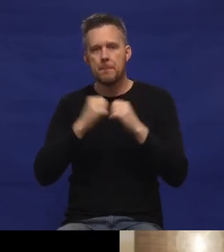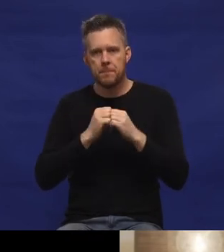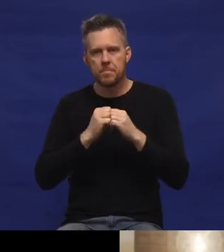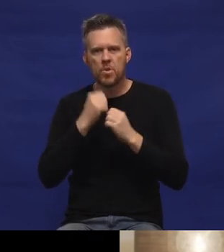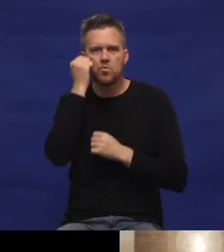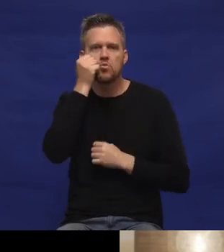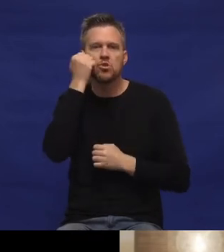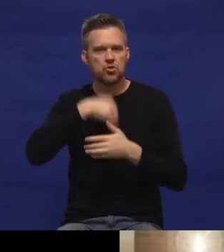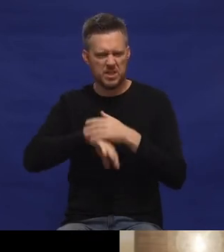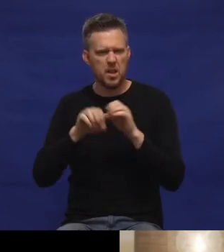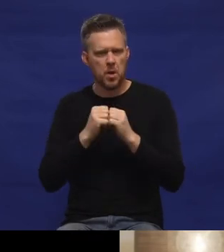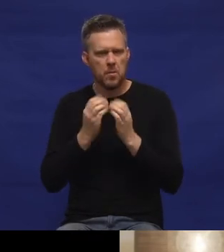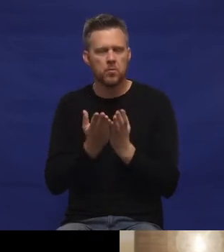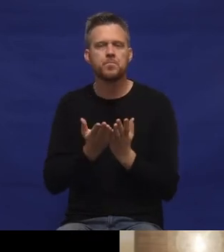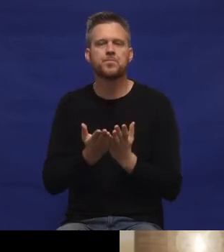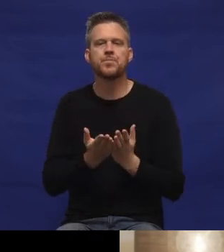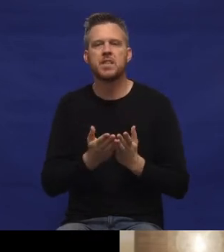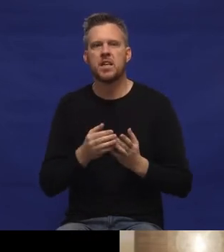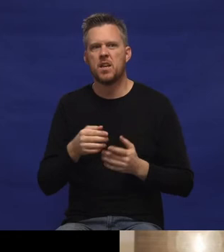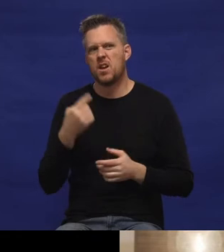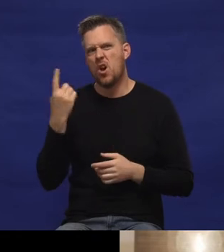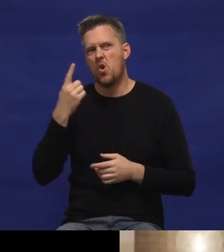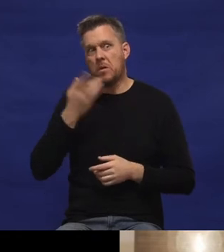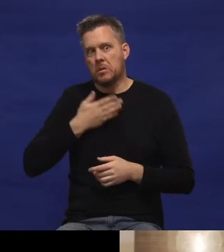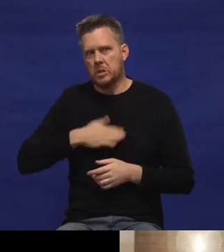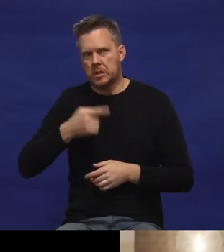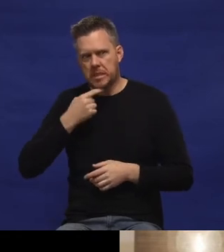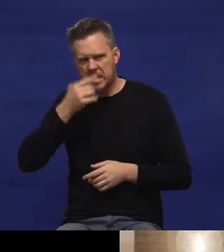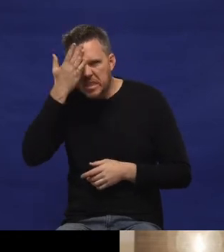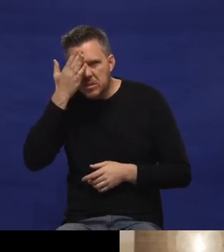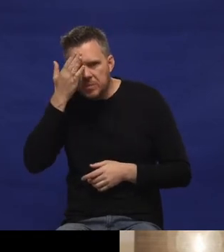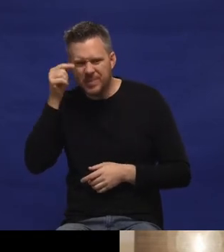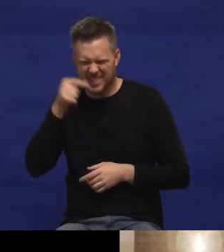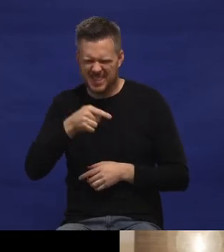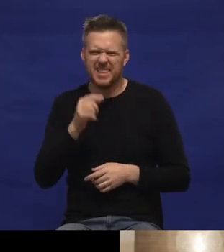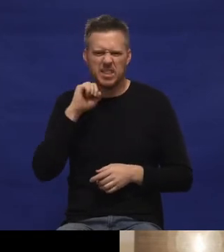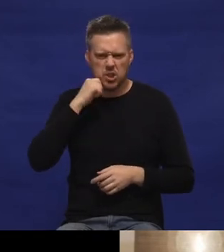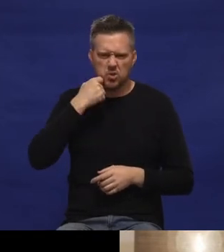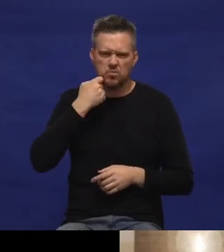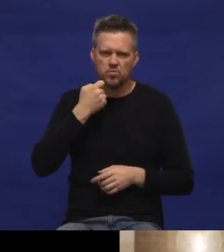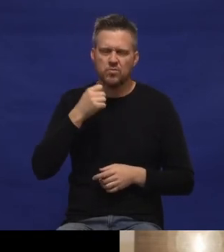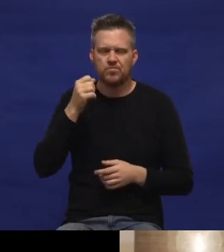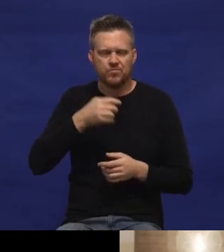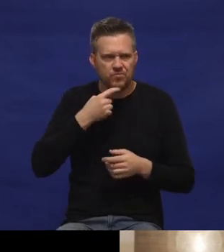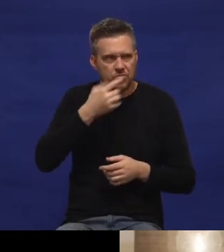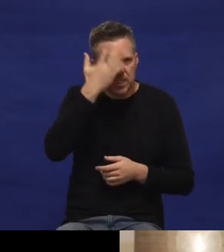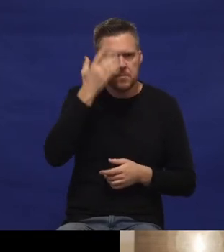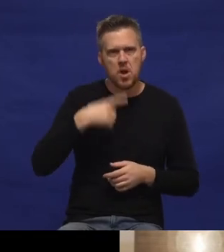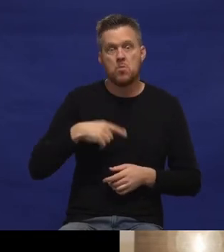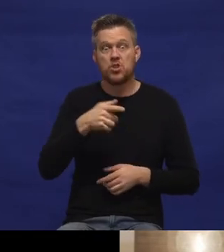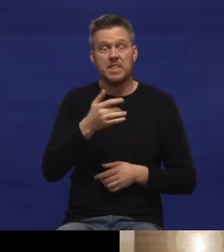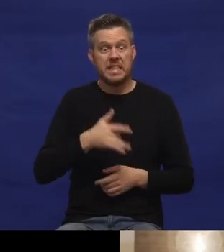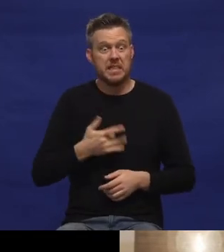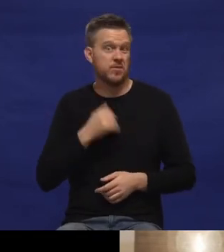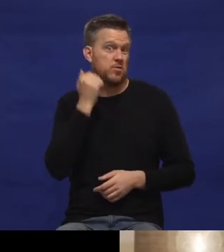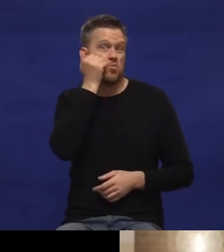if anyone would have been a candidate for shame, I reckon Rahab would have been a great candidate, because she was living as a prostitute